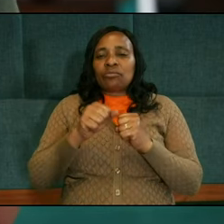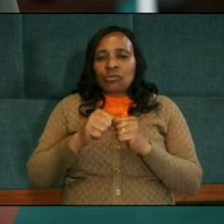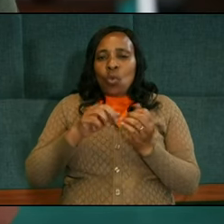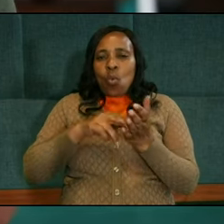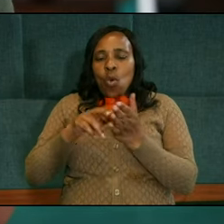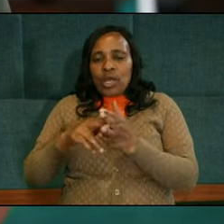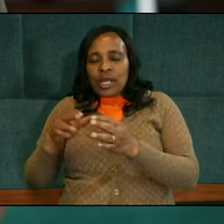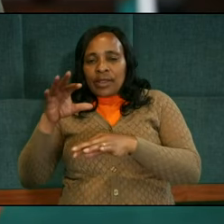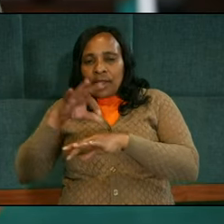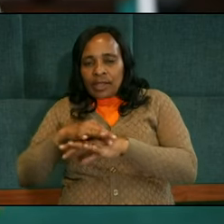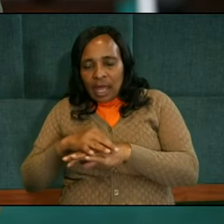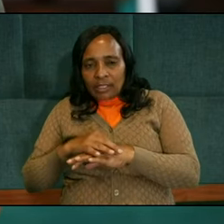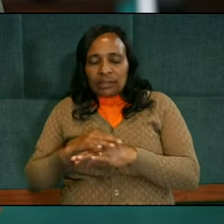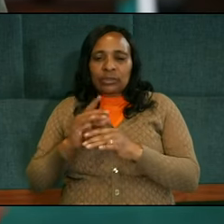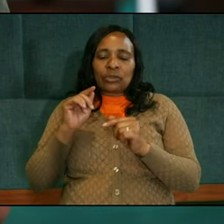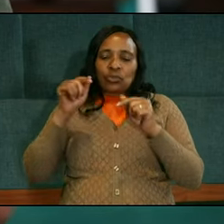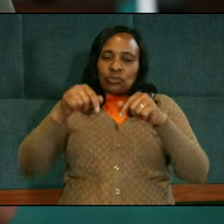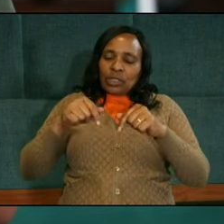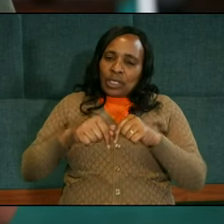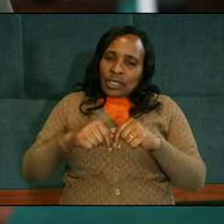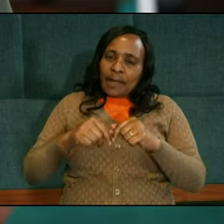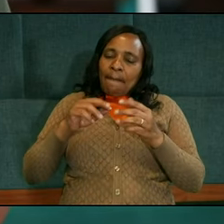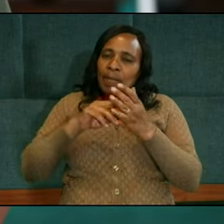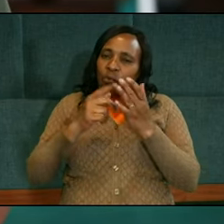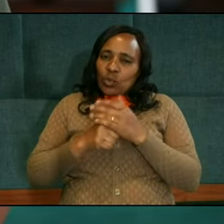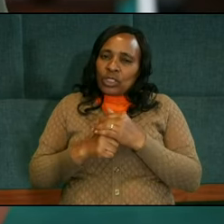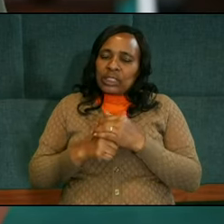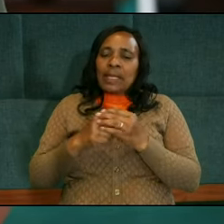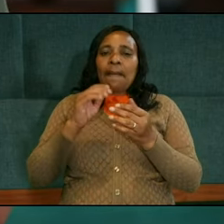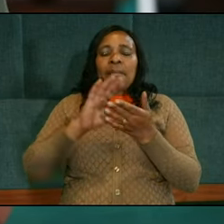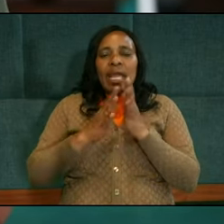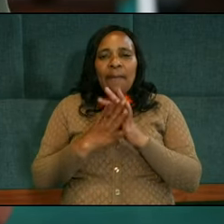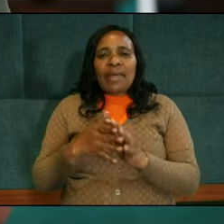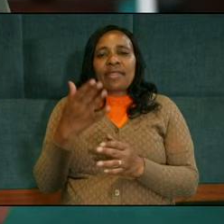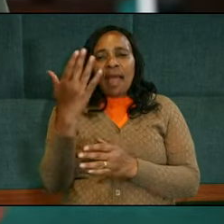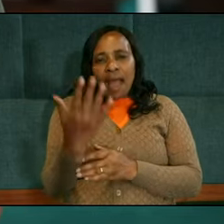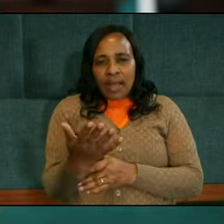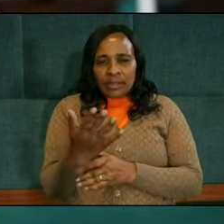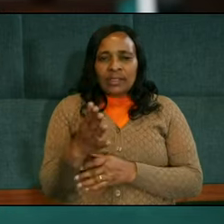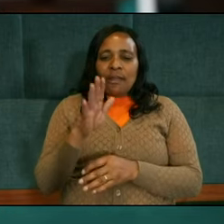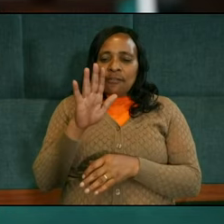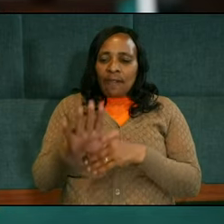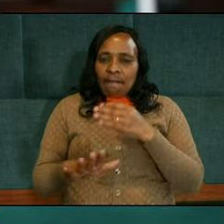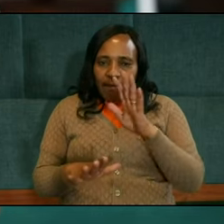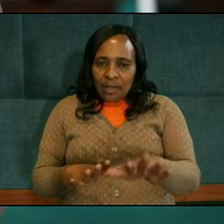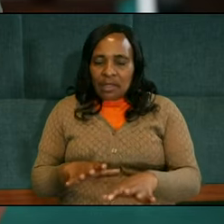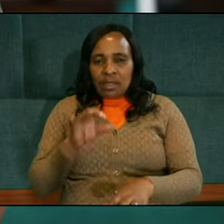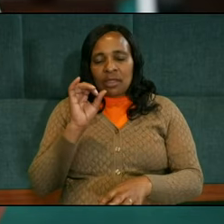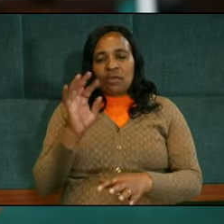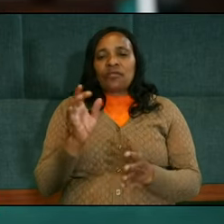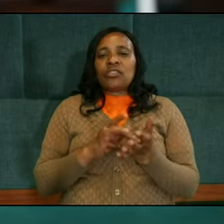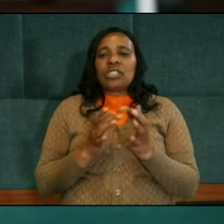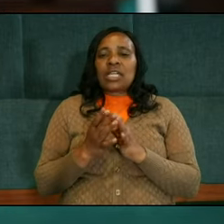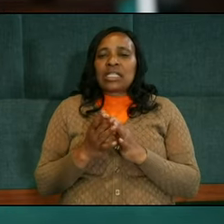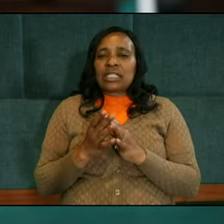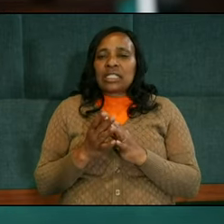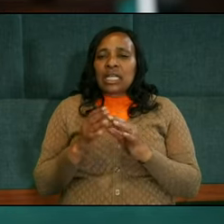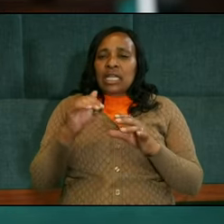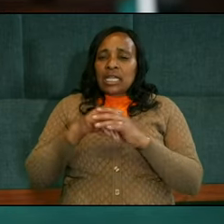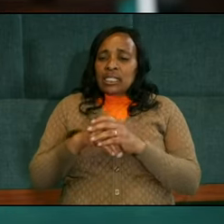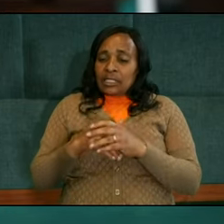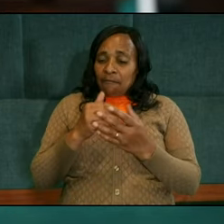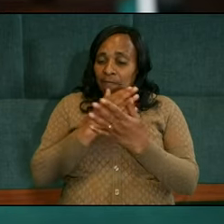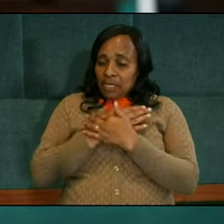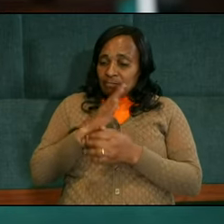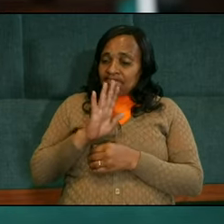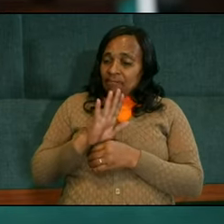walking the earth today. It means being the hands and feet of Jesus. Katia and her friends